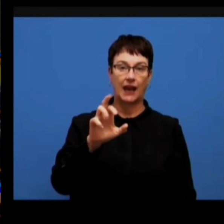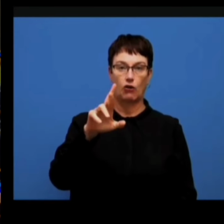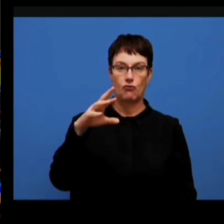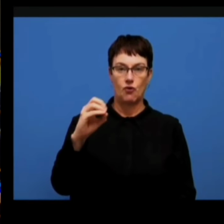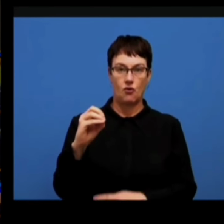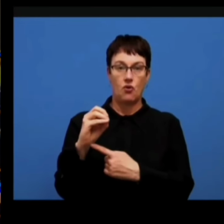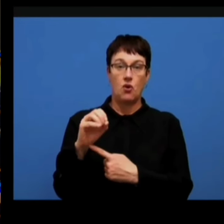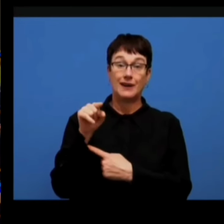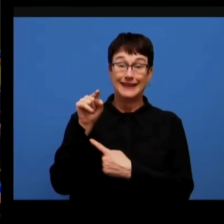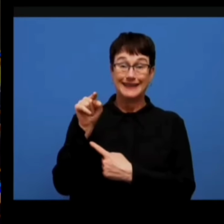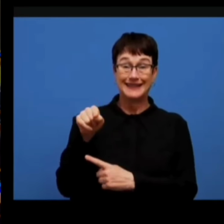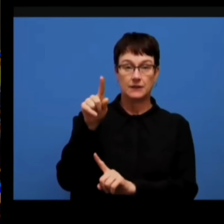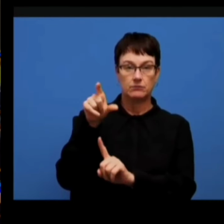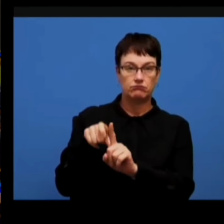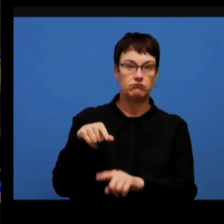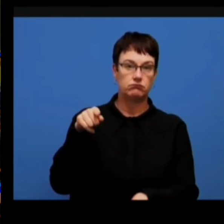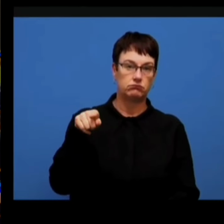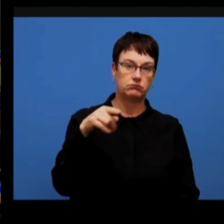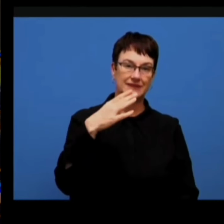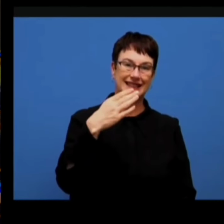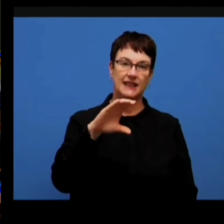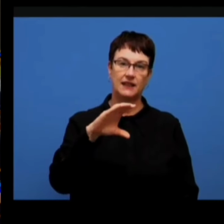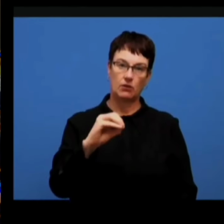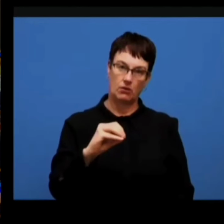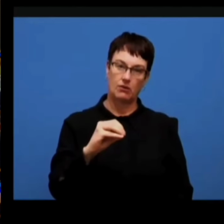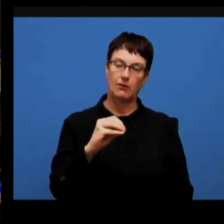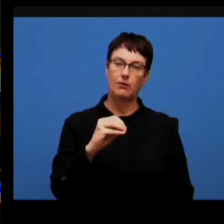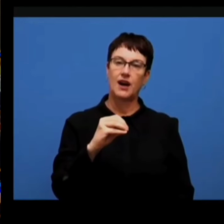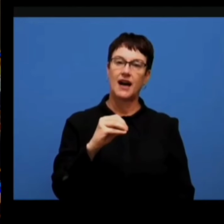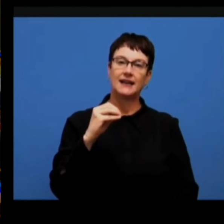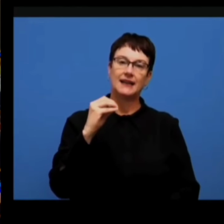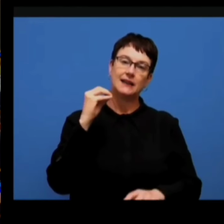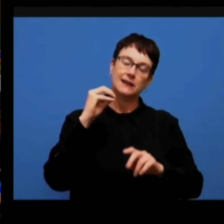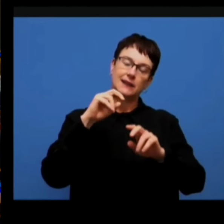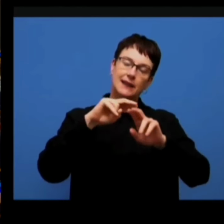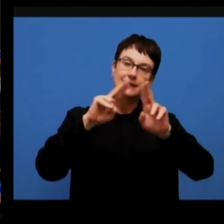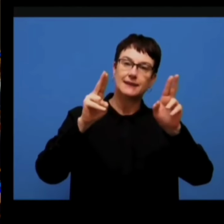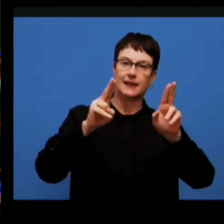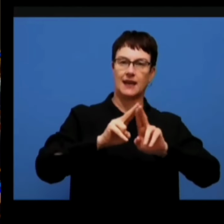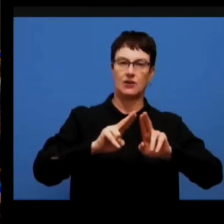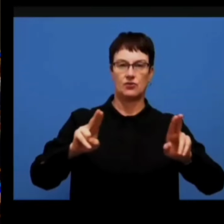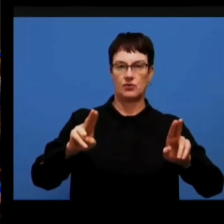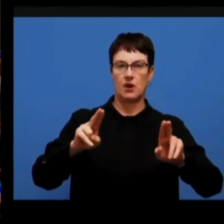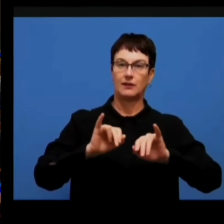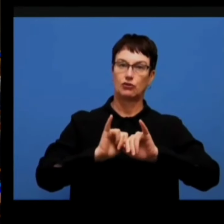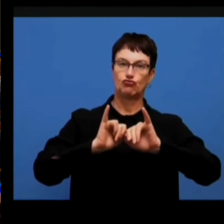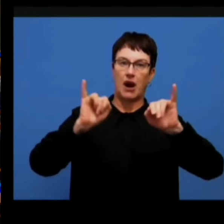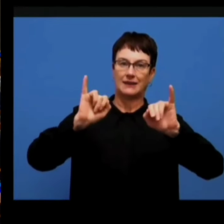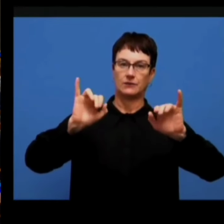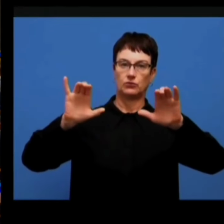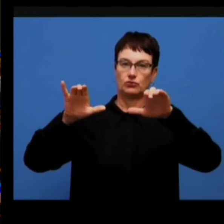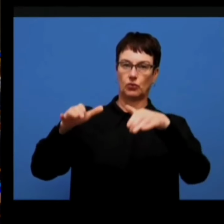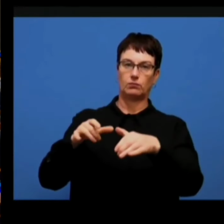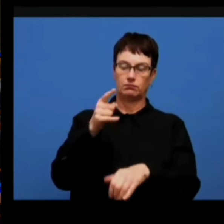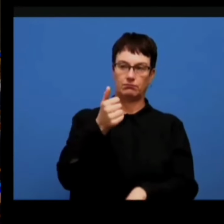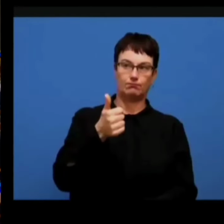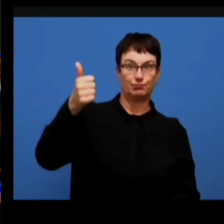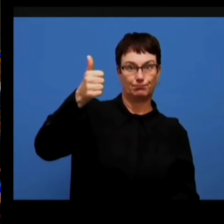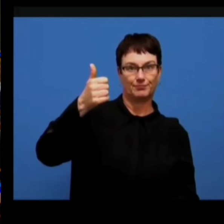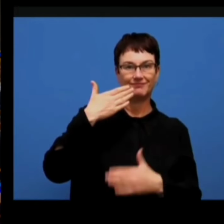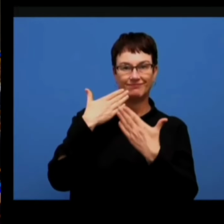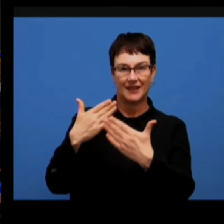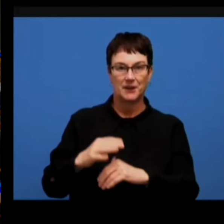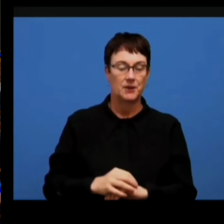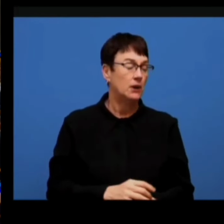Your Excellencies, Co-Chairs, and Excellencies, President Ellen Johnson Sirleaf and President Santos, I speak on behalf